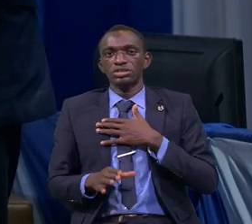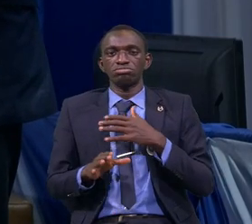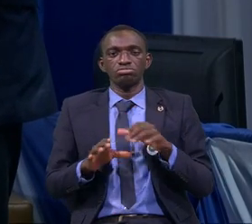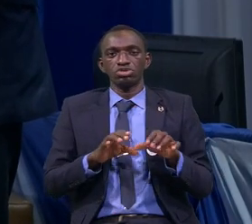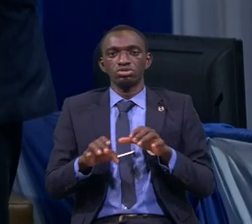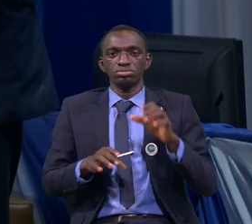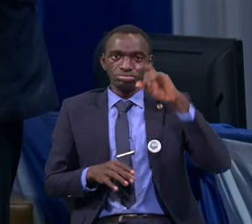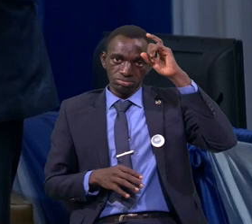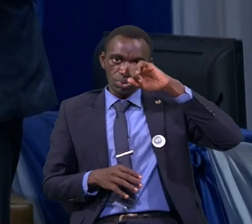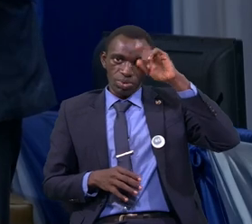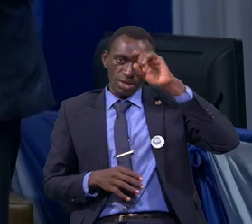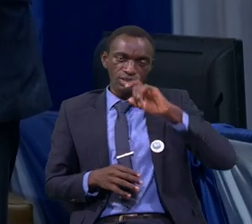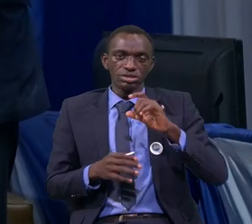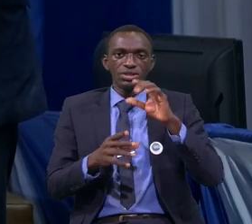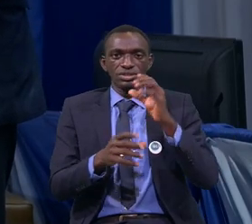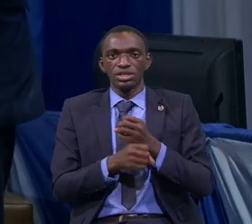correct address,